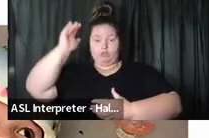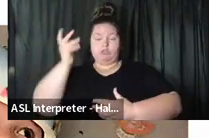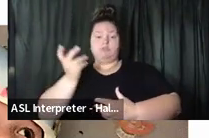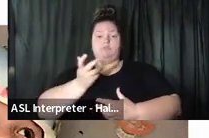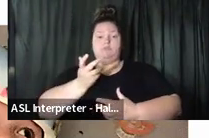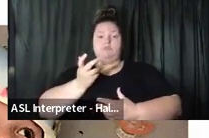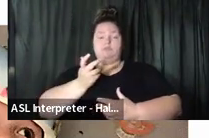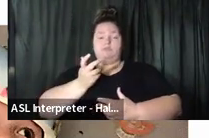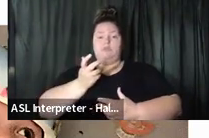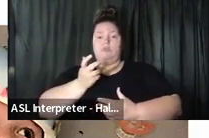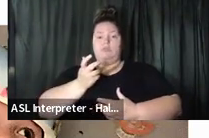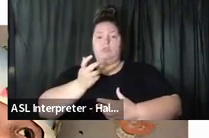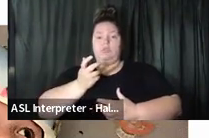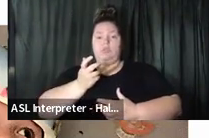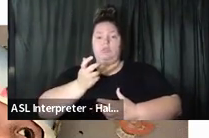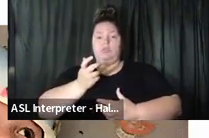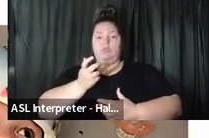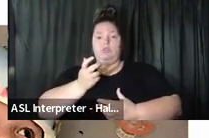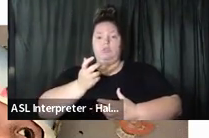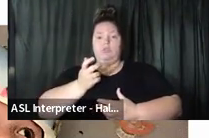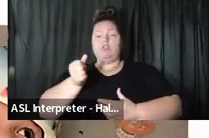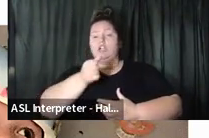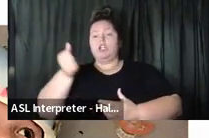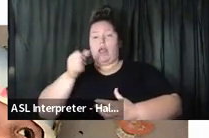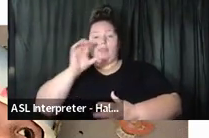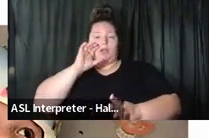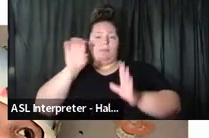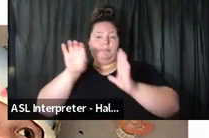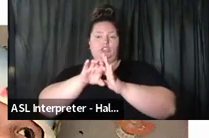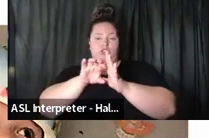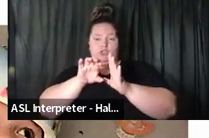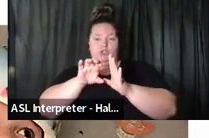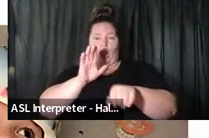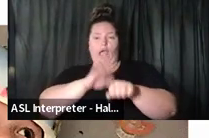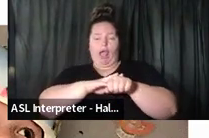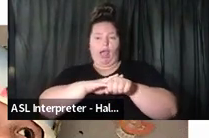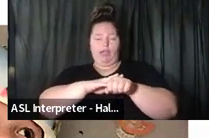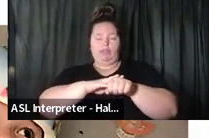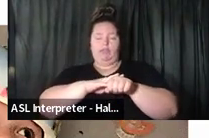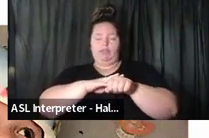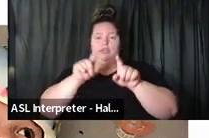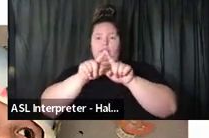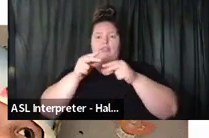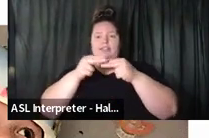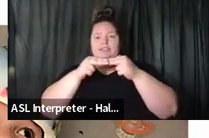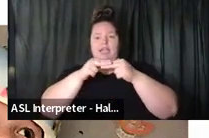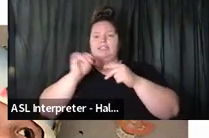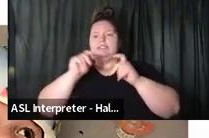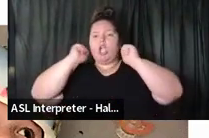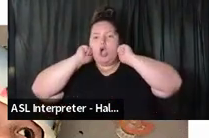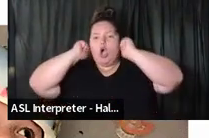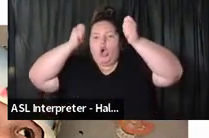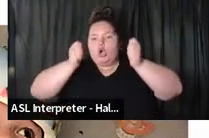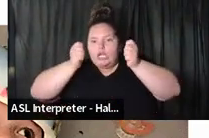There was another image on the slide that was like a hoodie. So I utilize